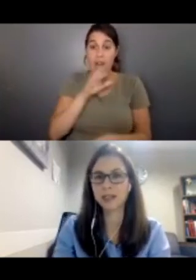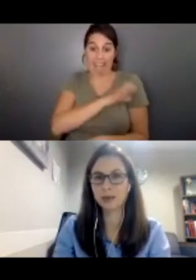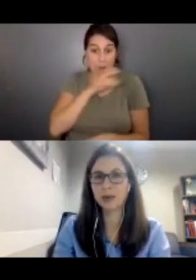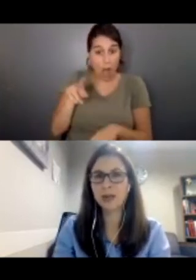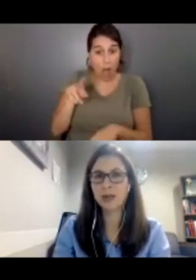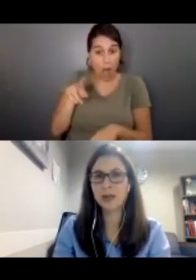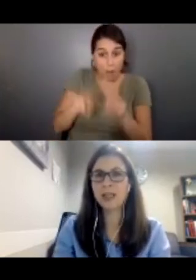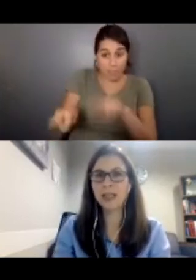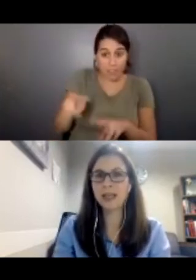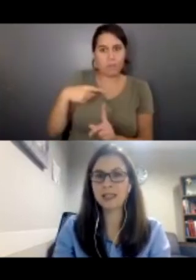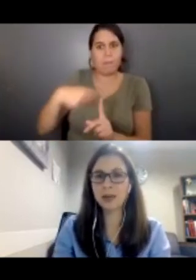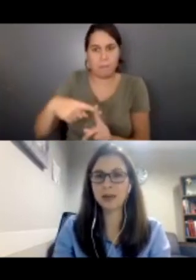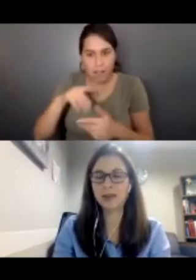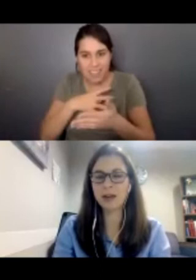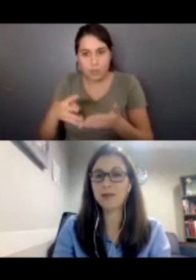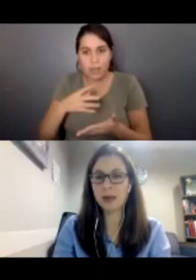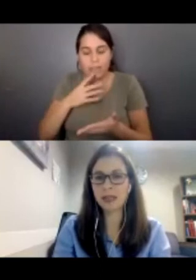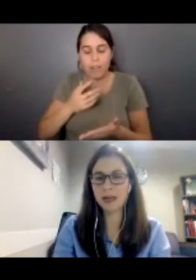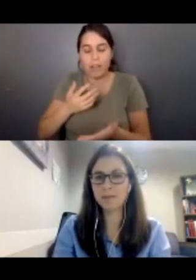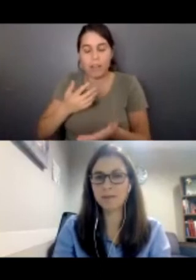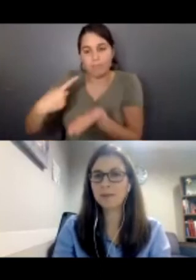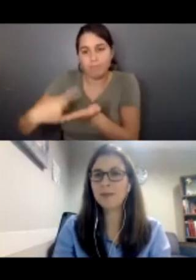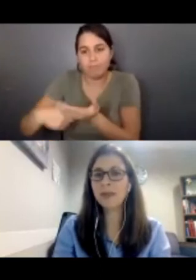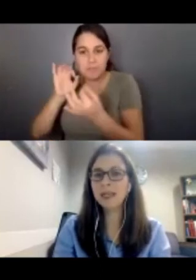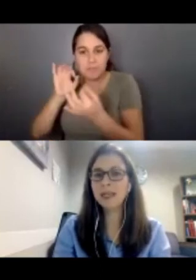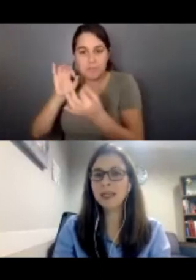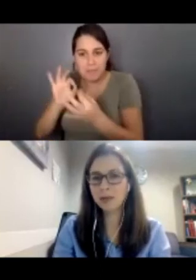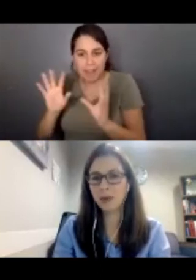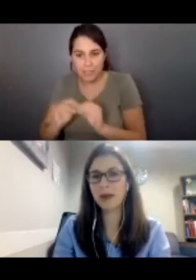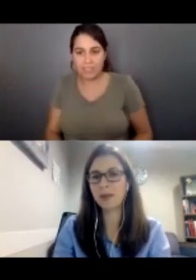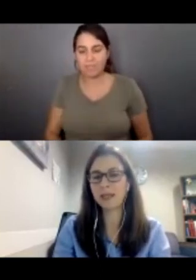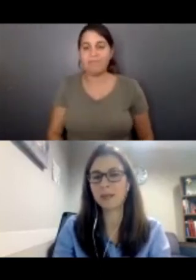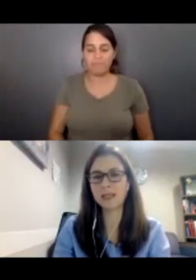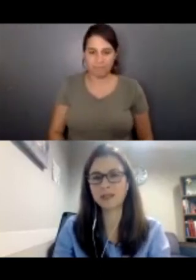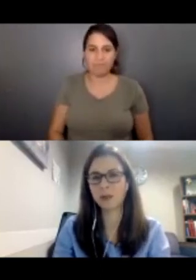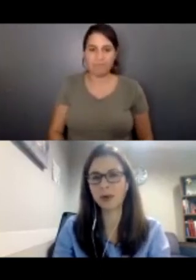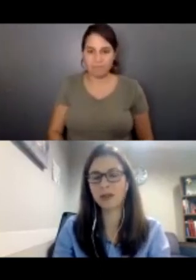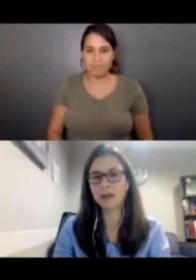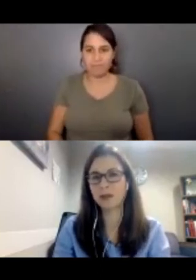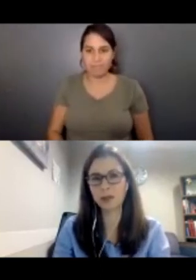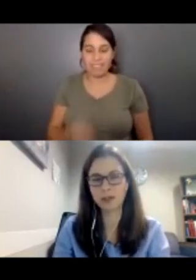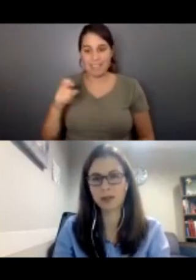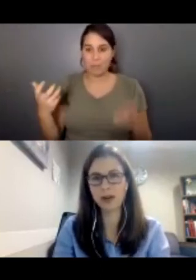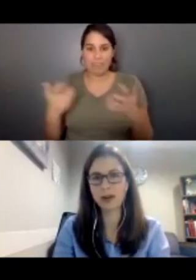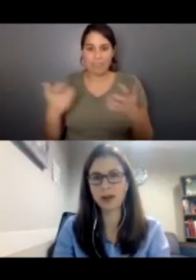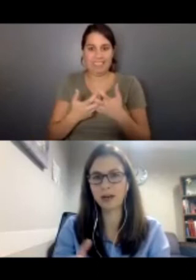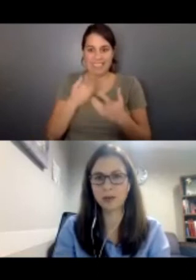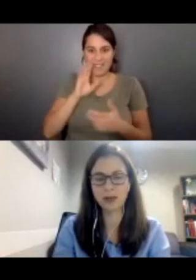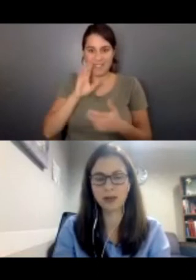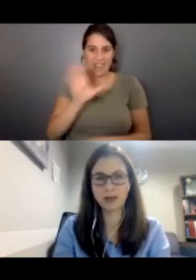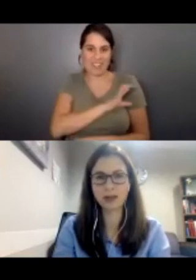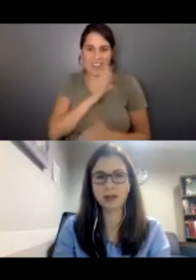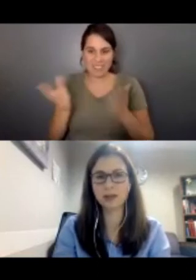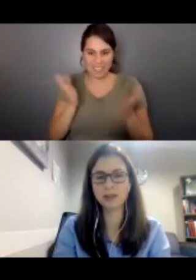how to schedule that debrief feedback time in a timely way, but that makes sense for whatever clinical service they're on. You know,